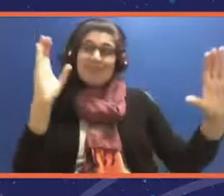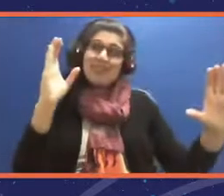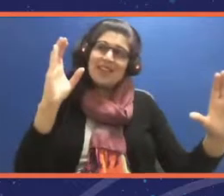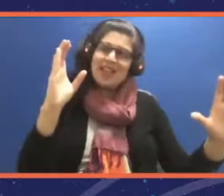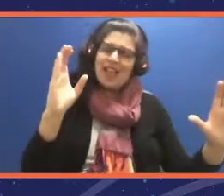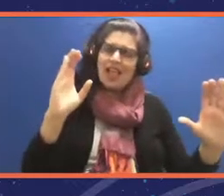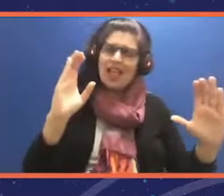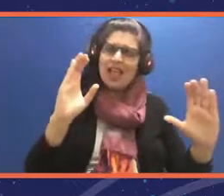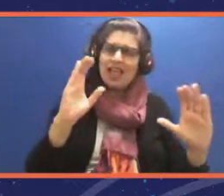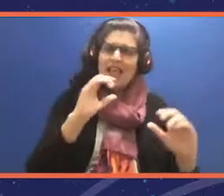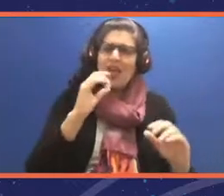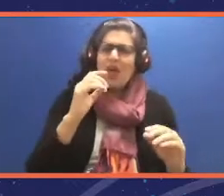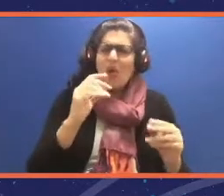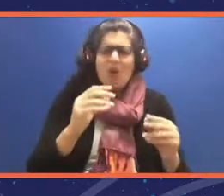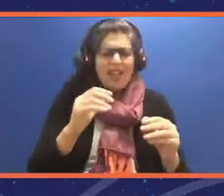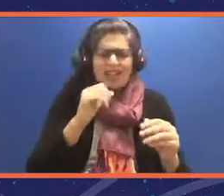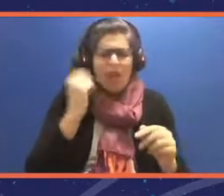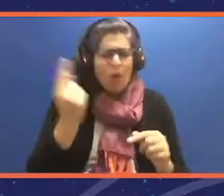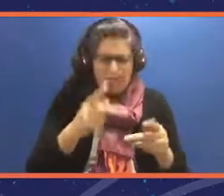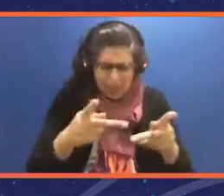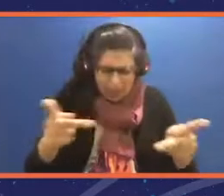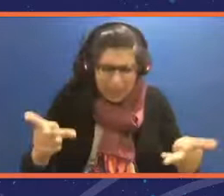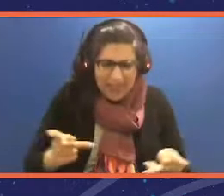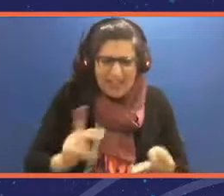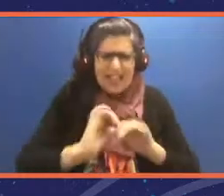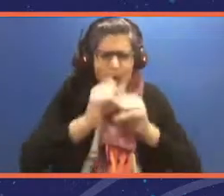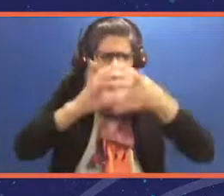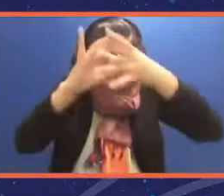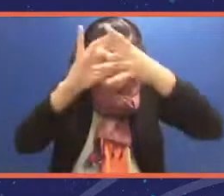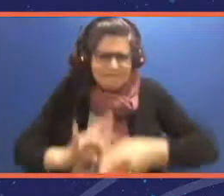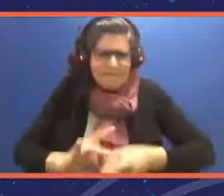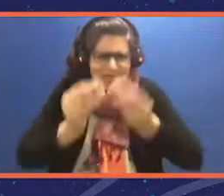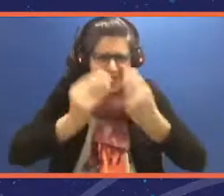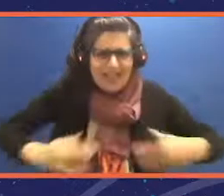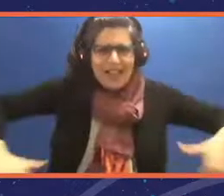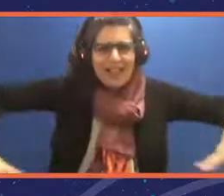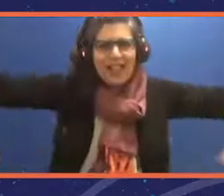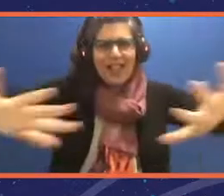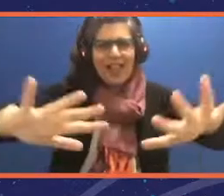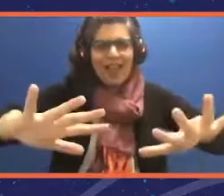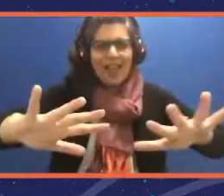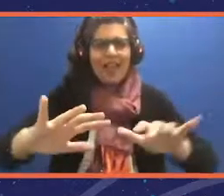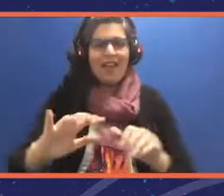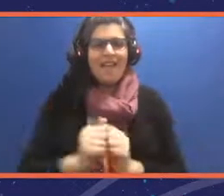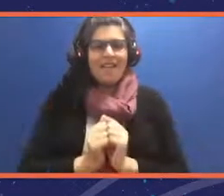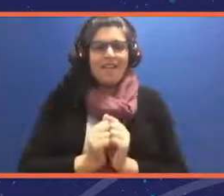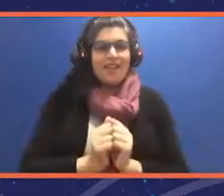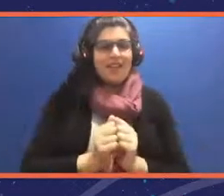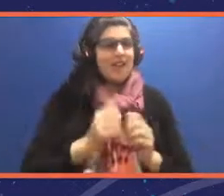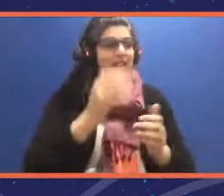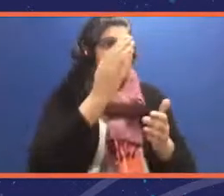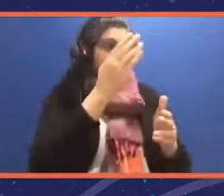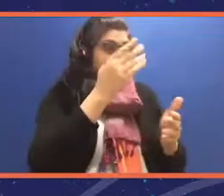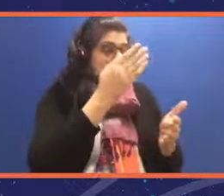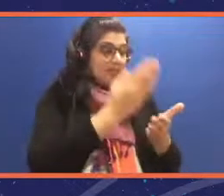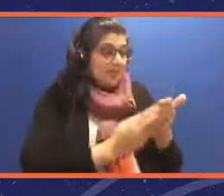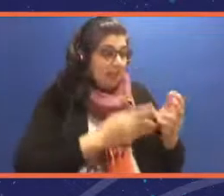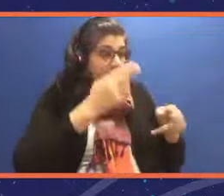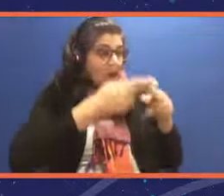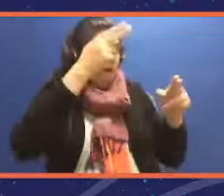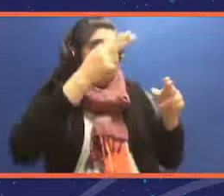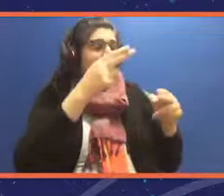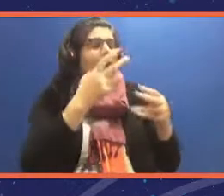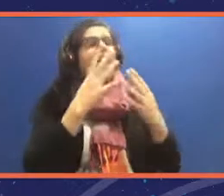way of being with each other and the land. Some call it a dimension, others a sanctuary. I call it a home, where everything